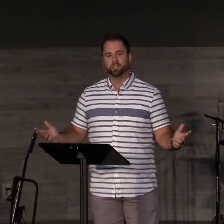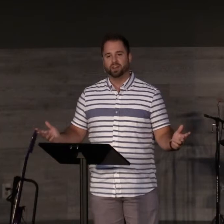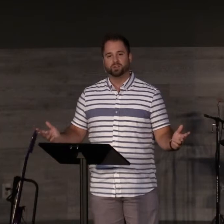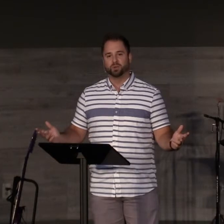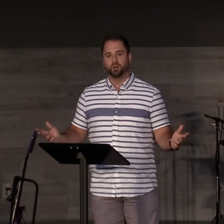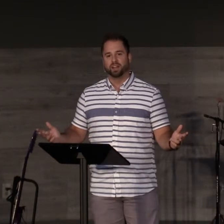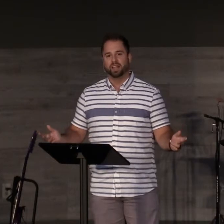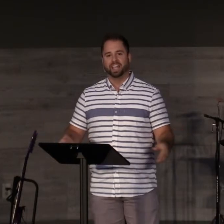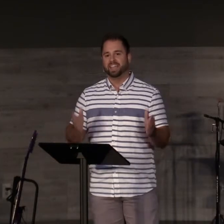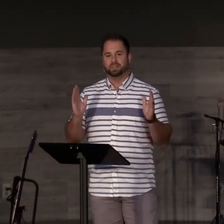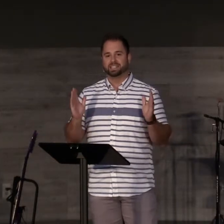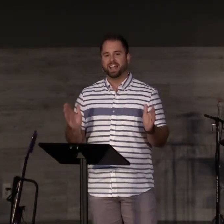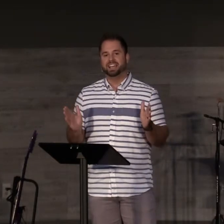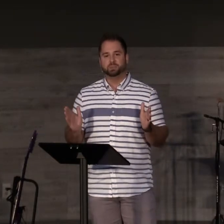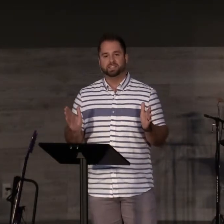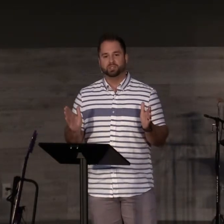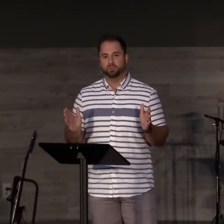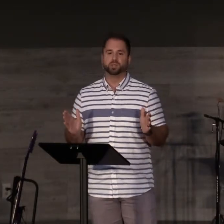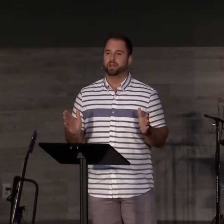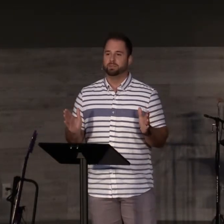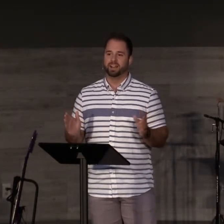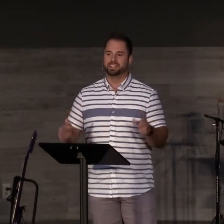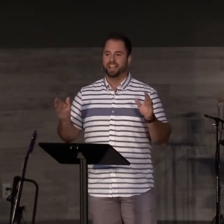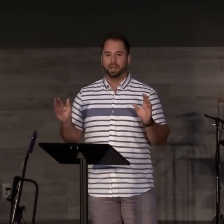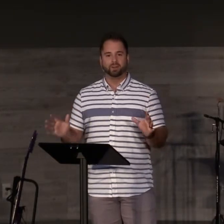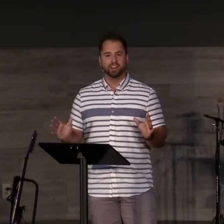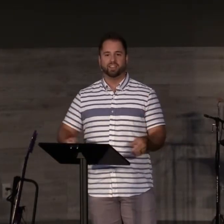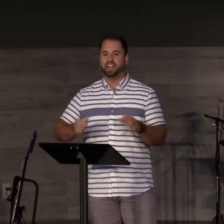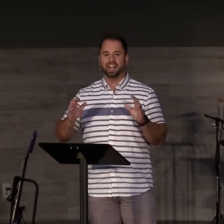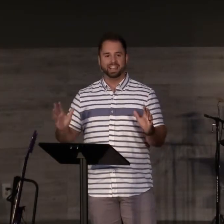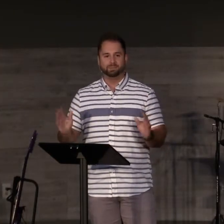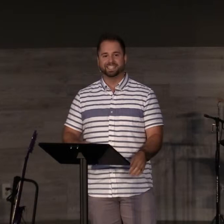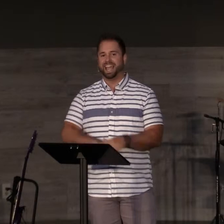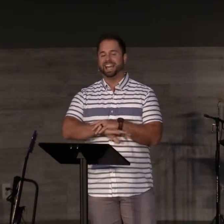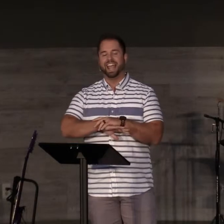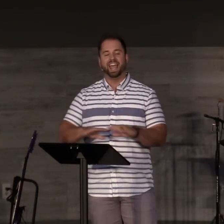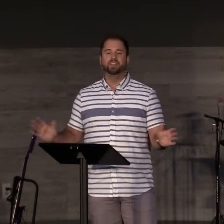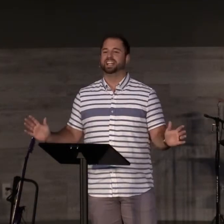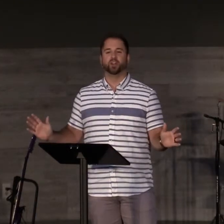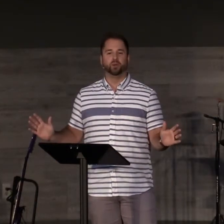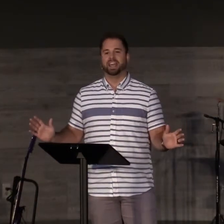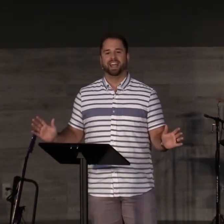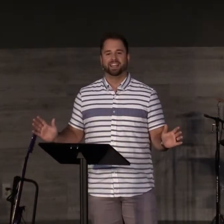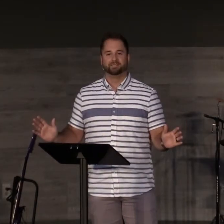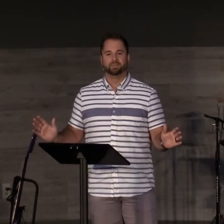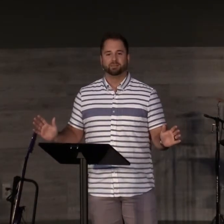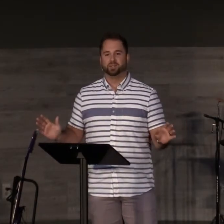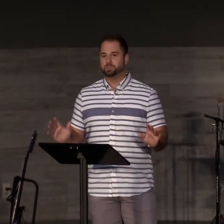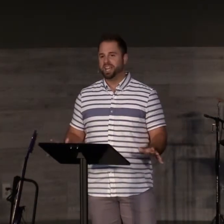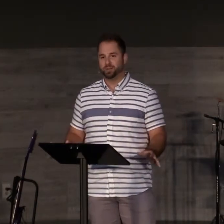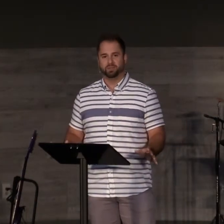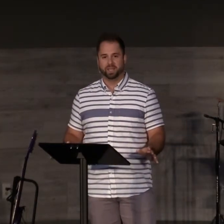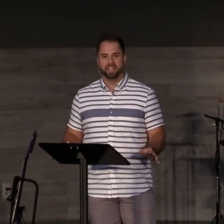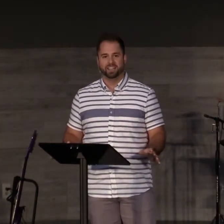just went to another store, and they gave me this 9-inch piece of tube for $20, and I put it on there and clamped it tight. Everything's okay.